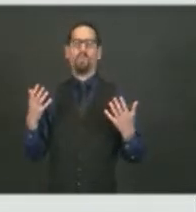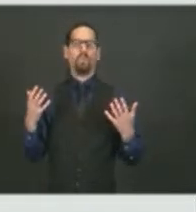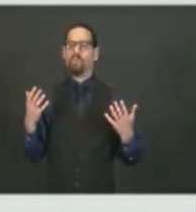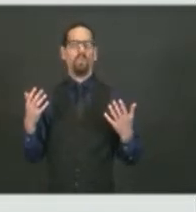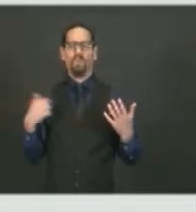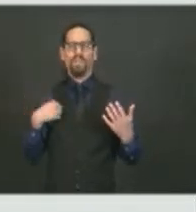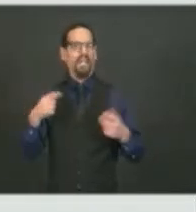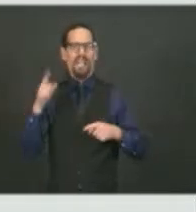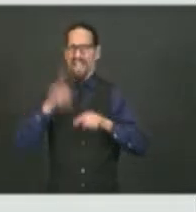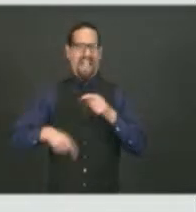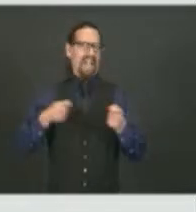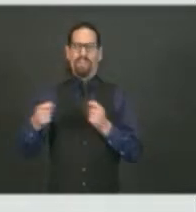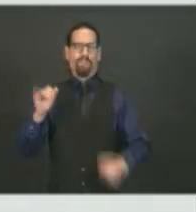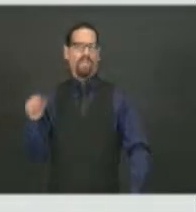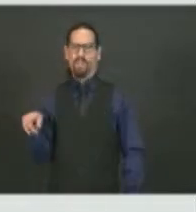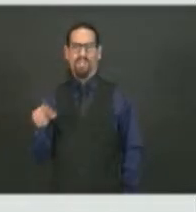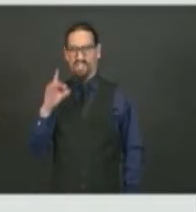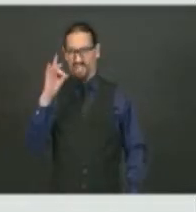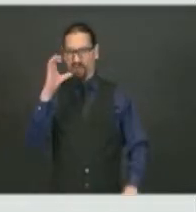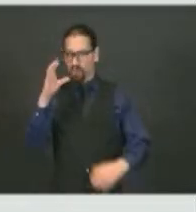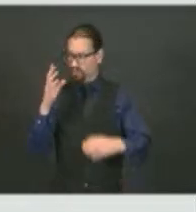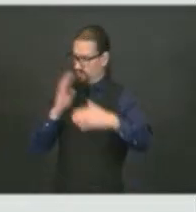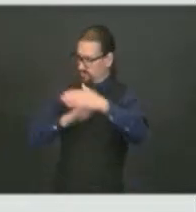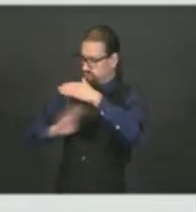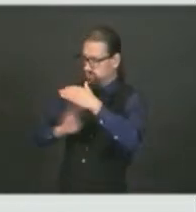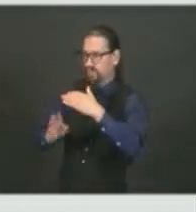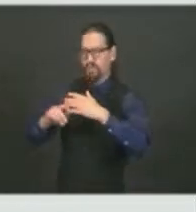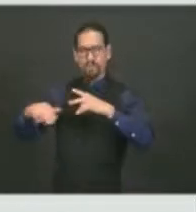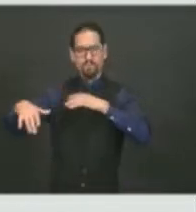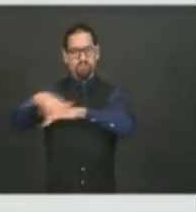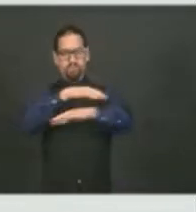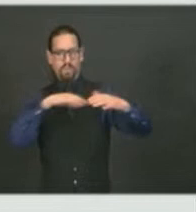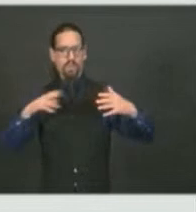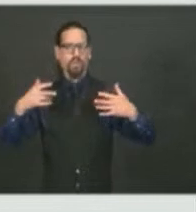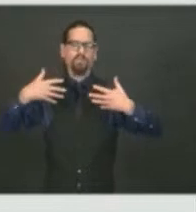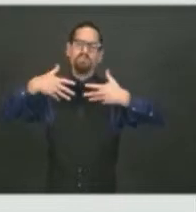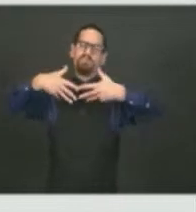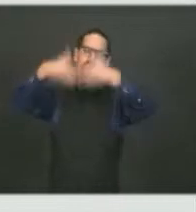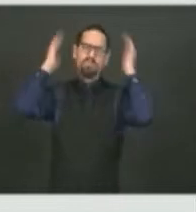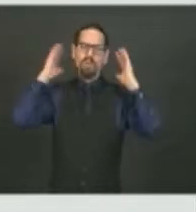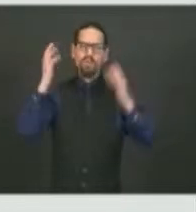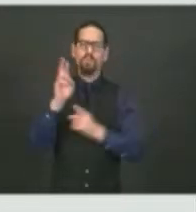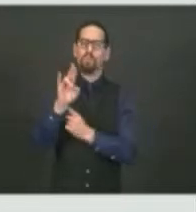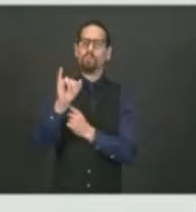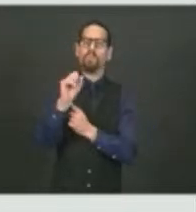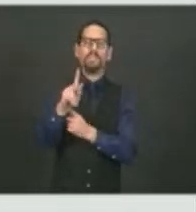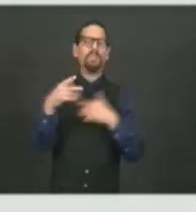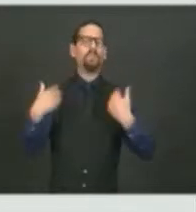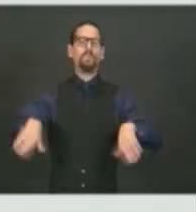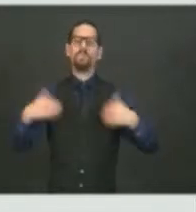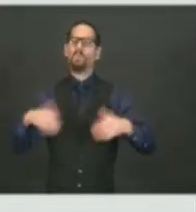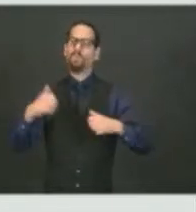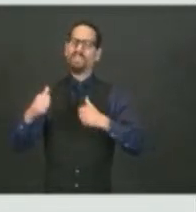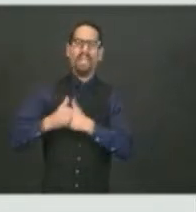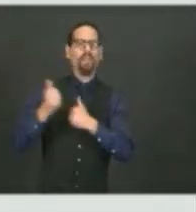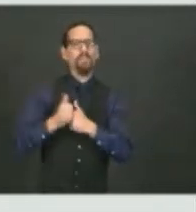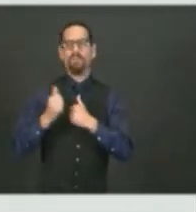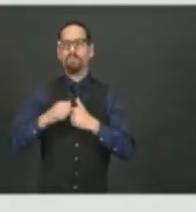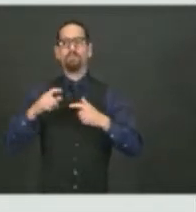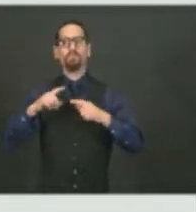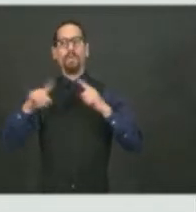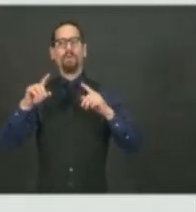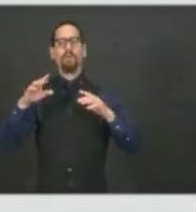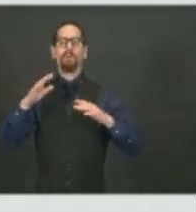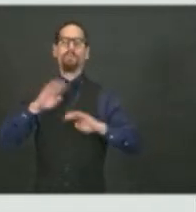would have been very dangerous. Thankfully, we're not going to get there because we did the pause. In